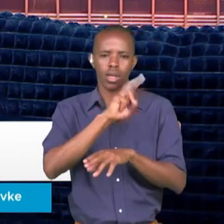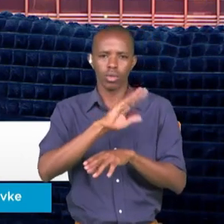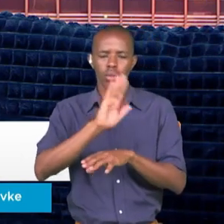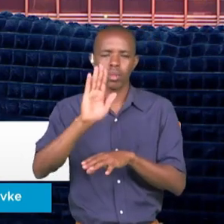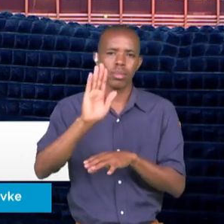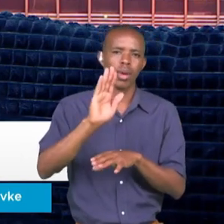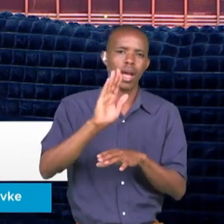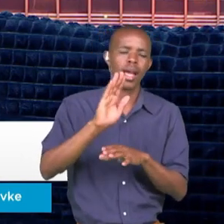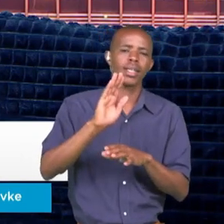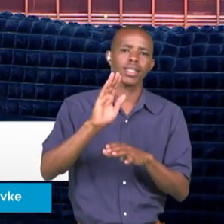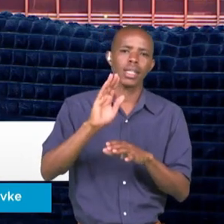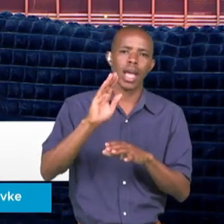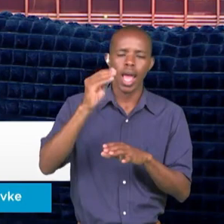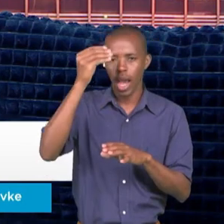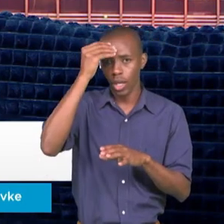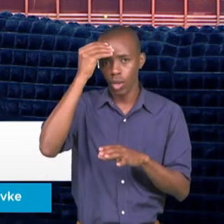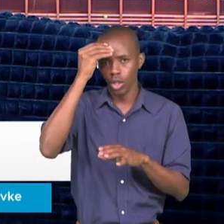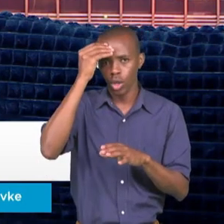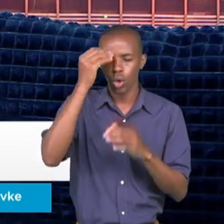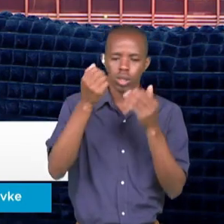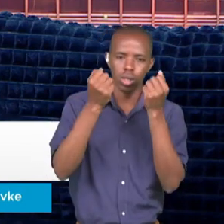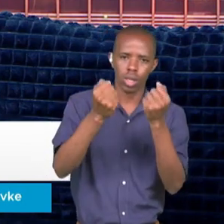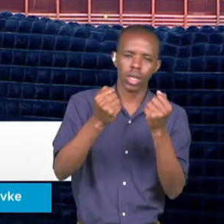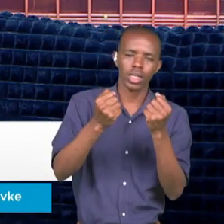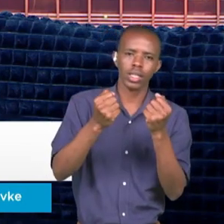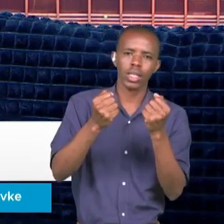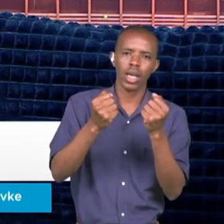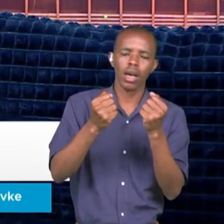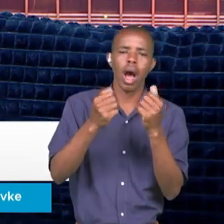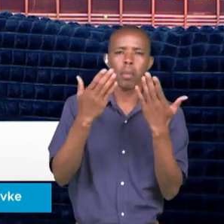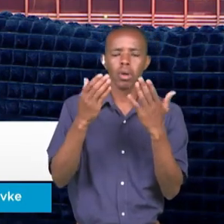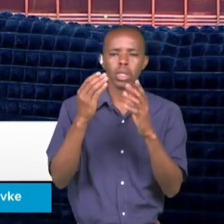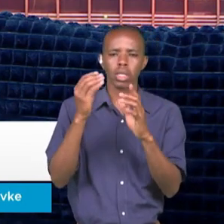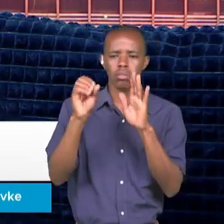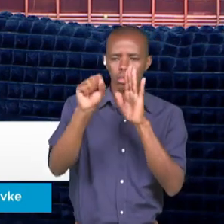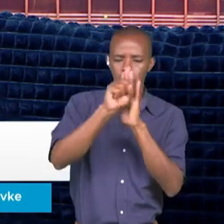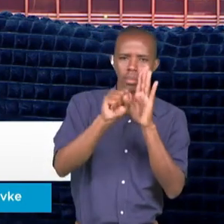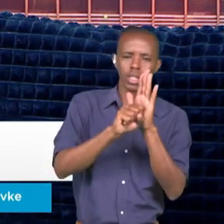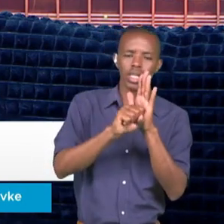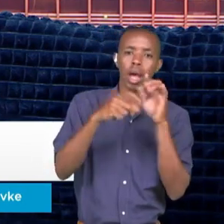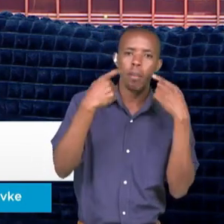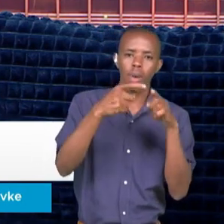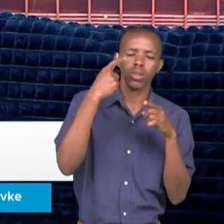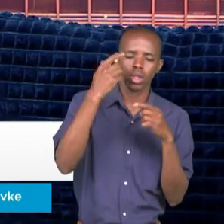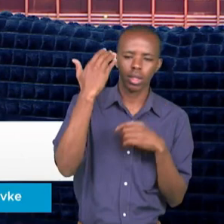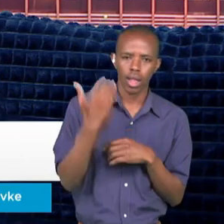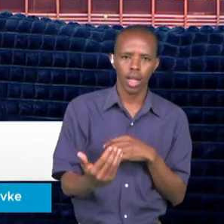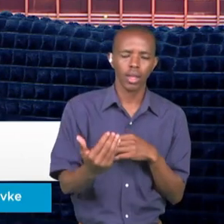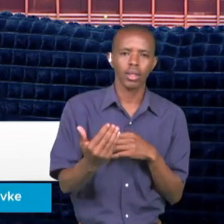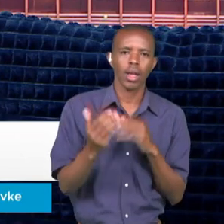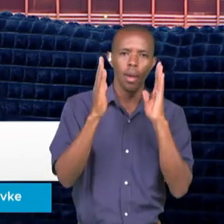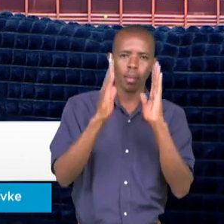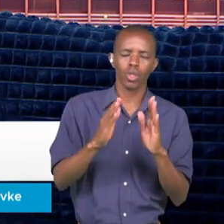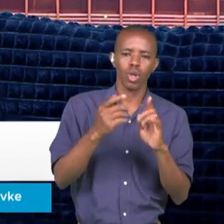their educational strengths in terms of the subjects, etc. But we find the young people, out